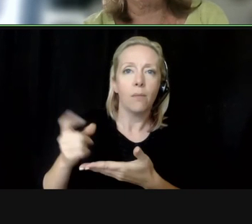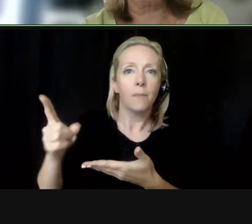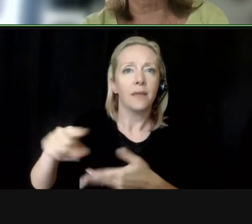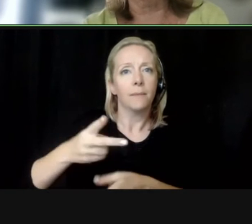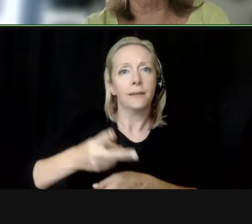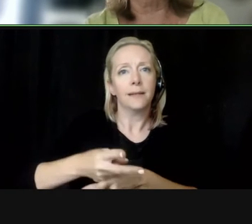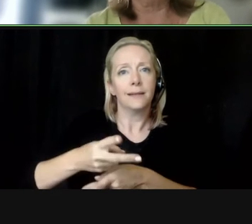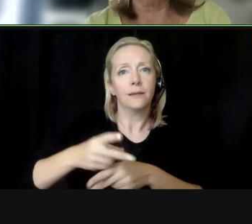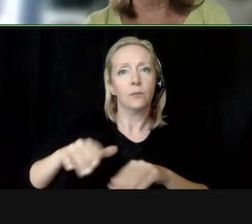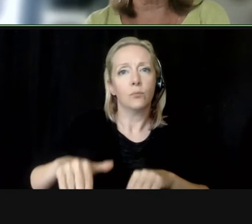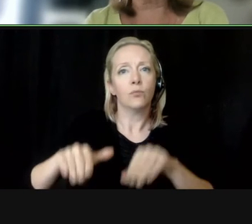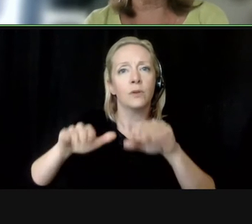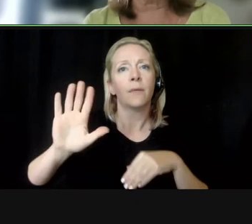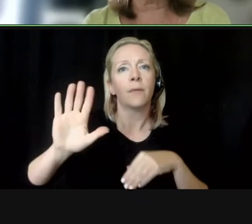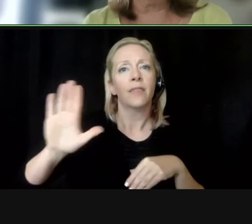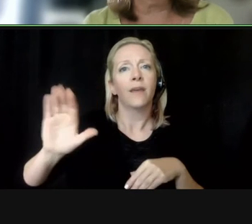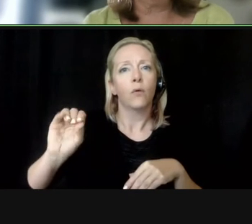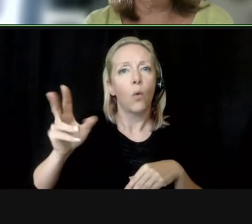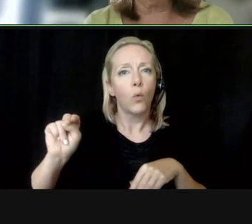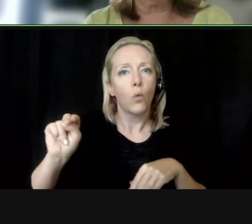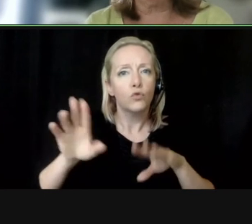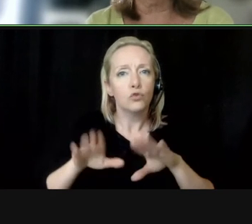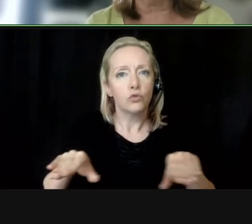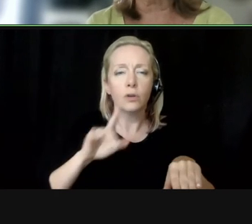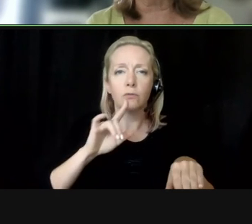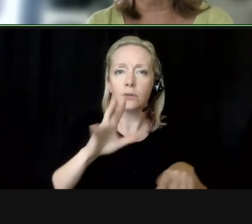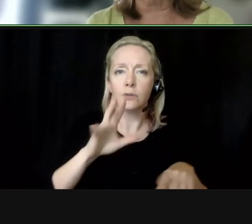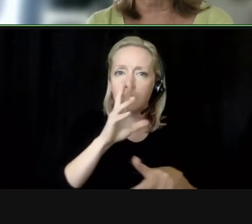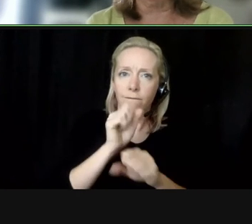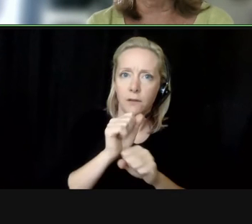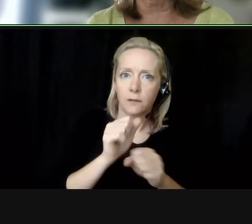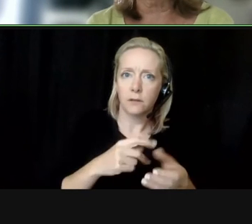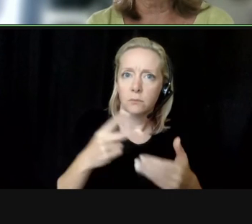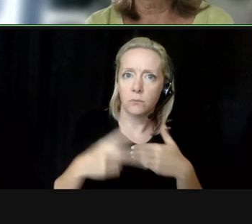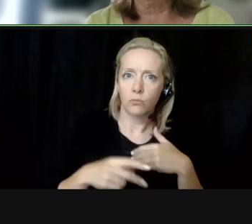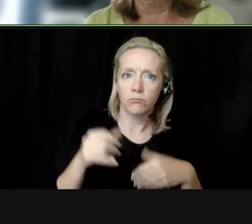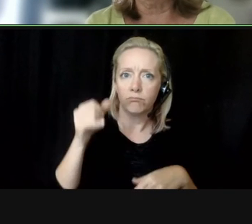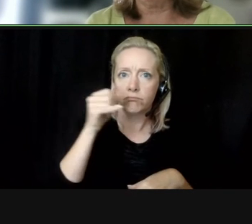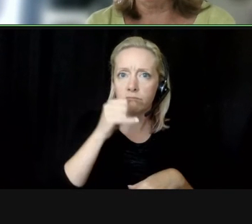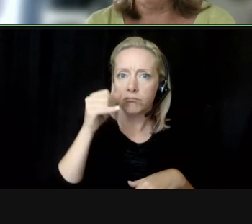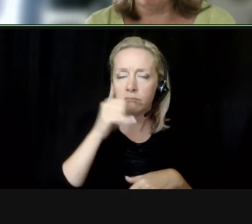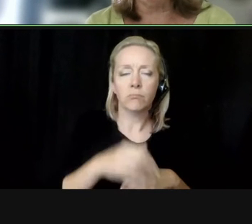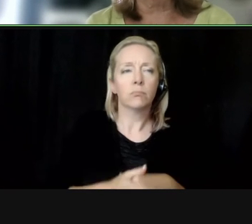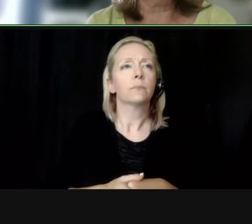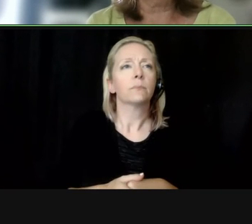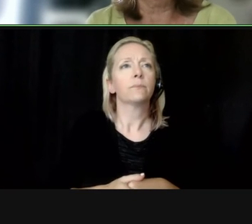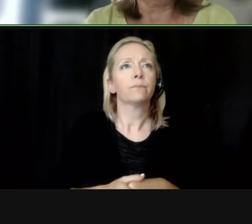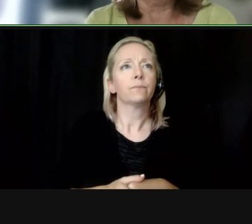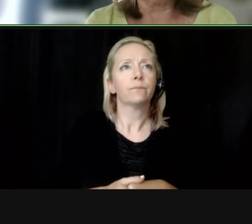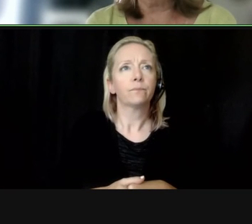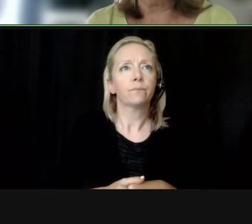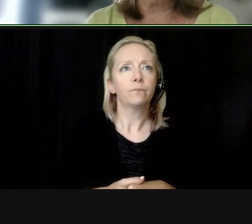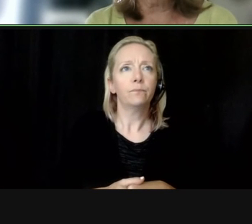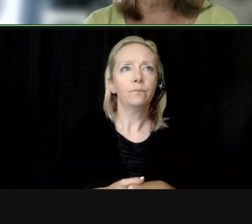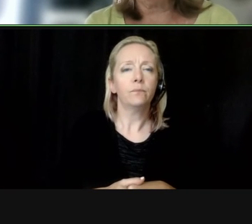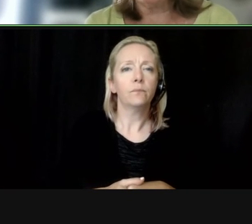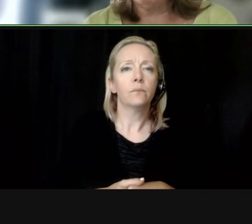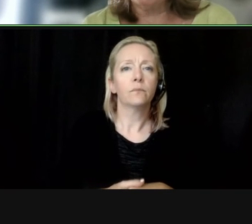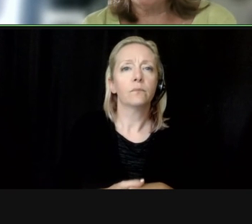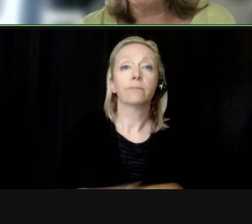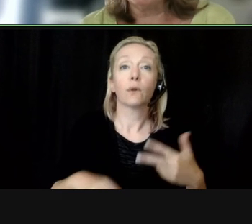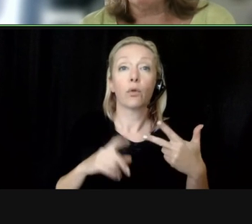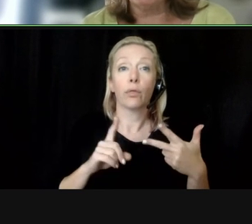raise their children. And that was a real interesting program that we offered. Individuals